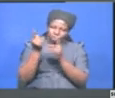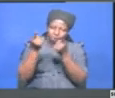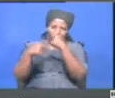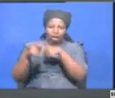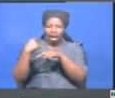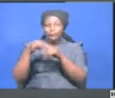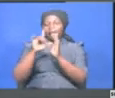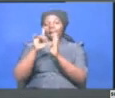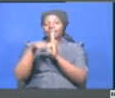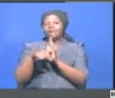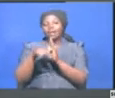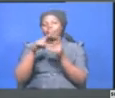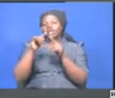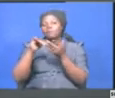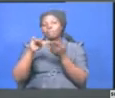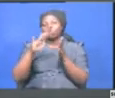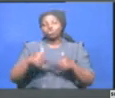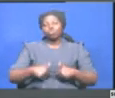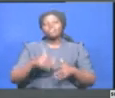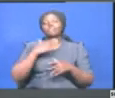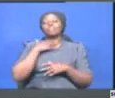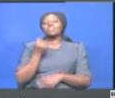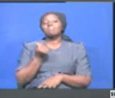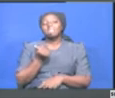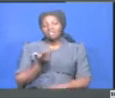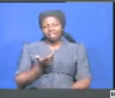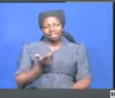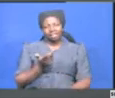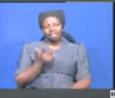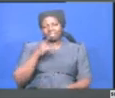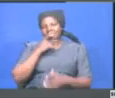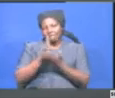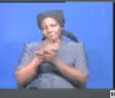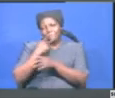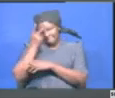And some parents all contribute to that. So what's important is to tell the youth, let them be responsible.